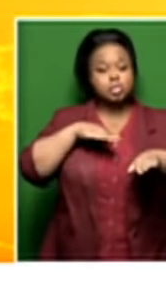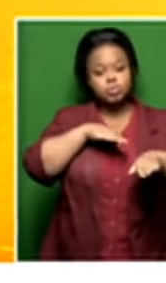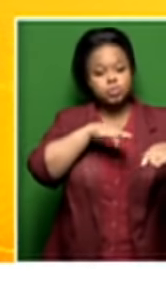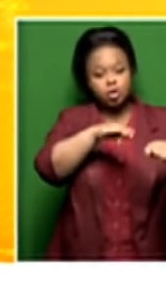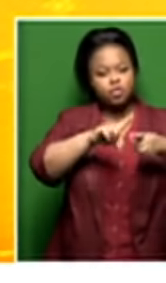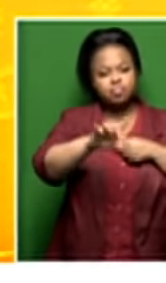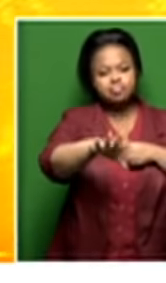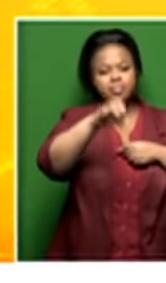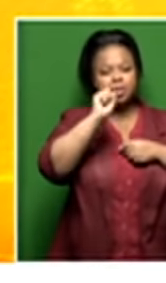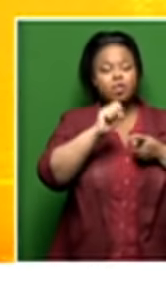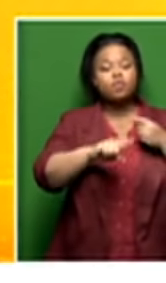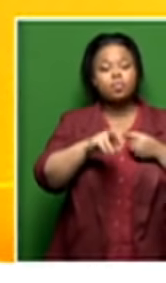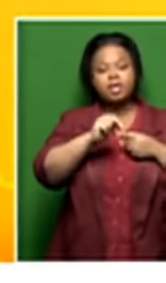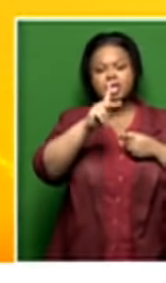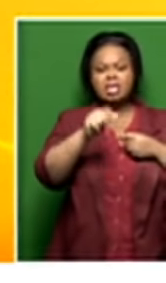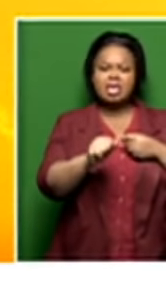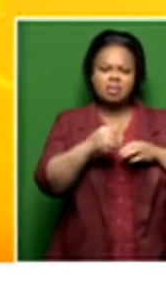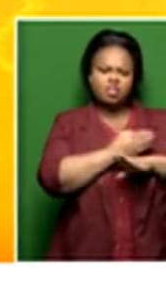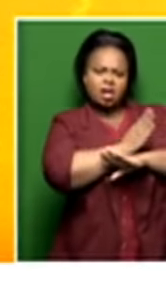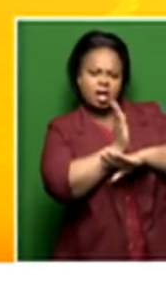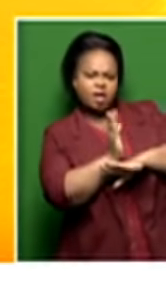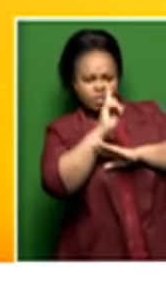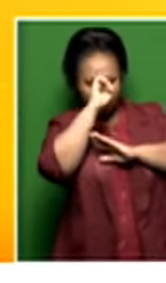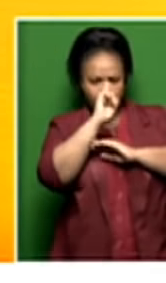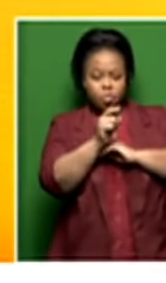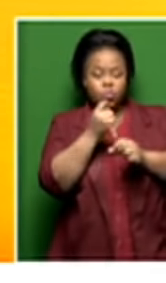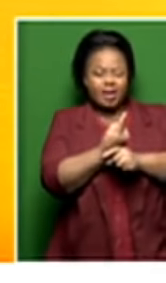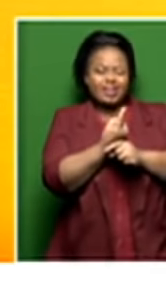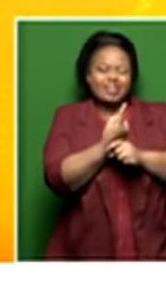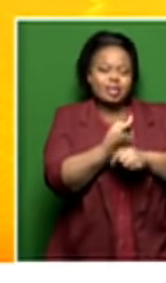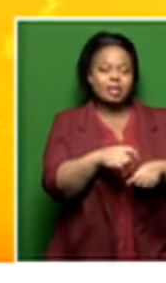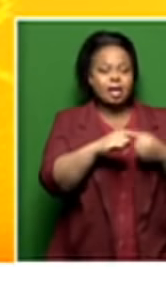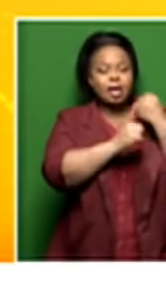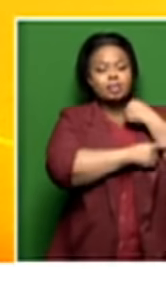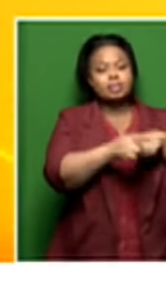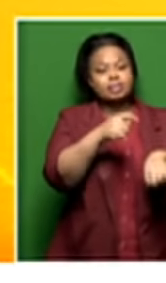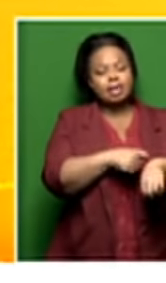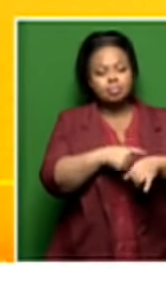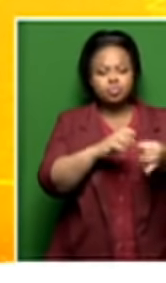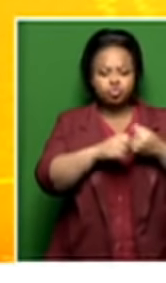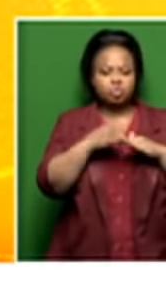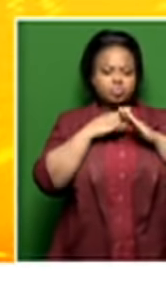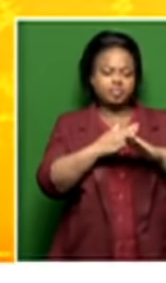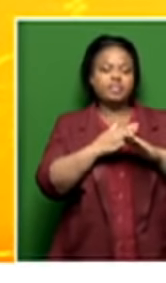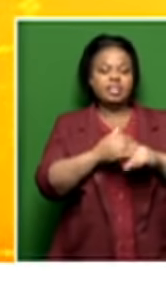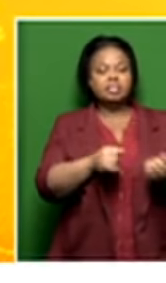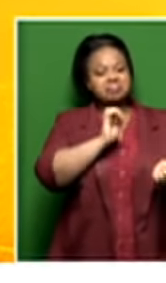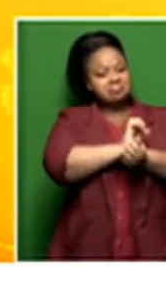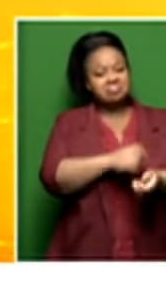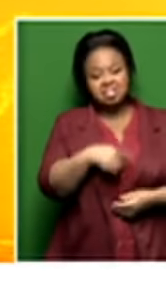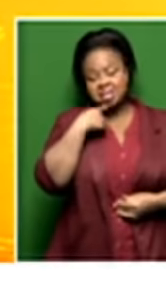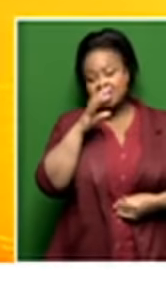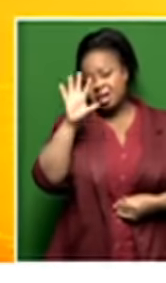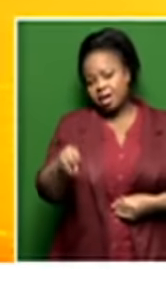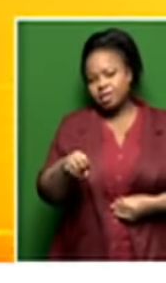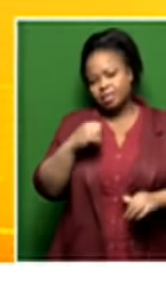from his Nkandla home left after one last-ditch attempt by Zuma's lawyers to prevent their client's arrest. And they asked Acting